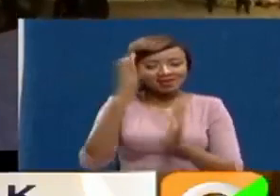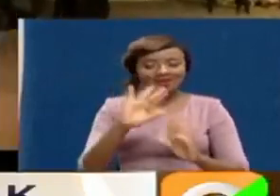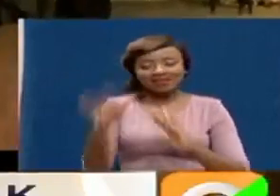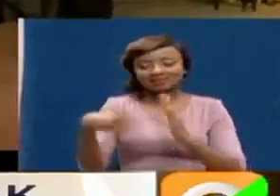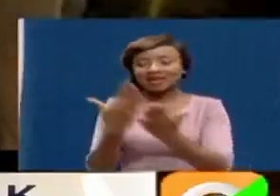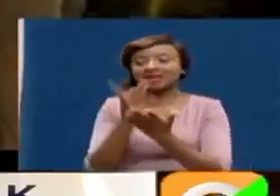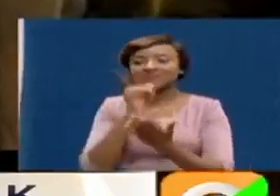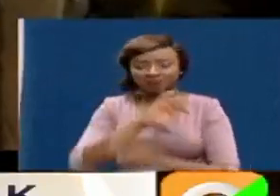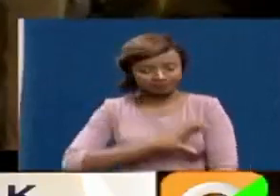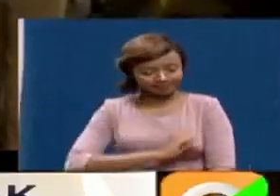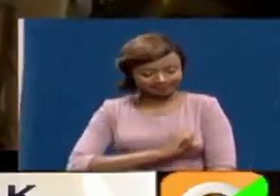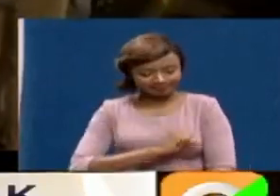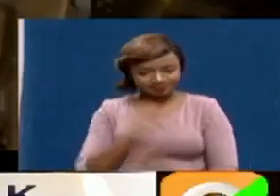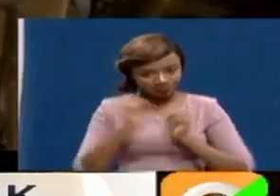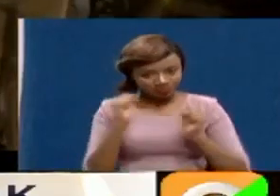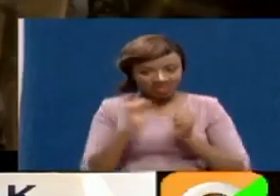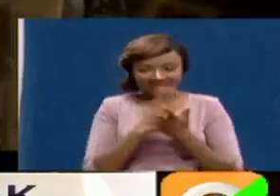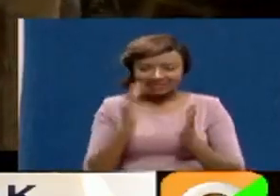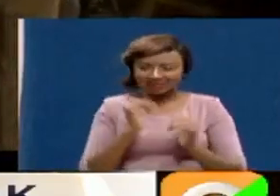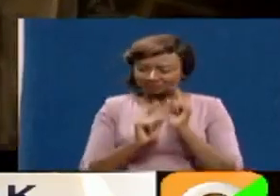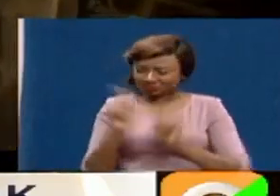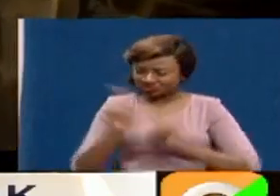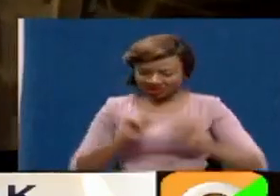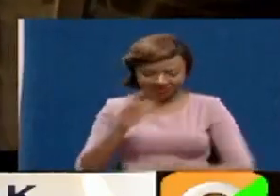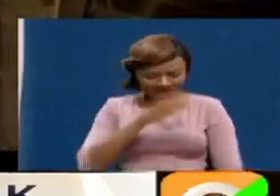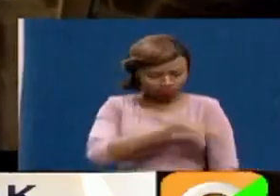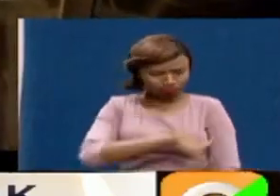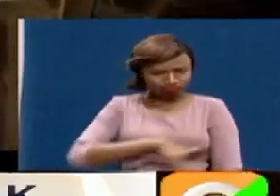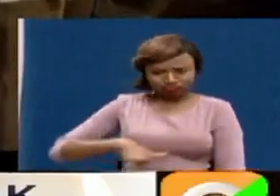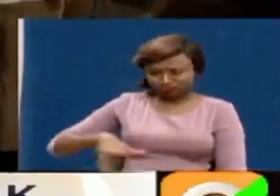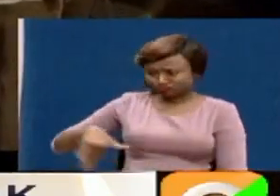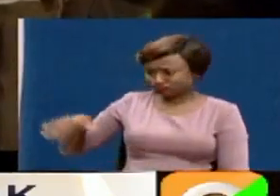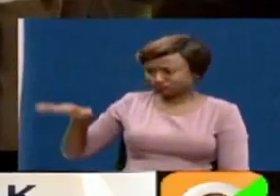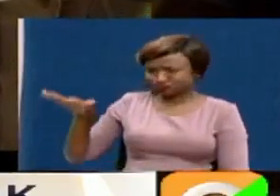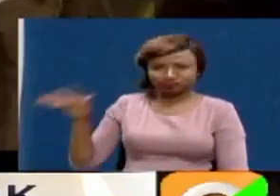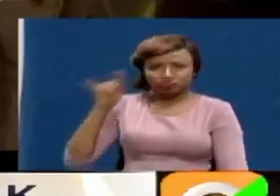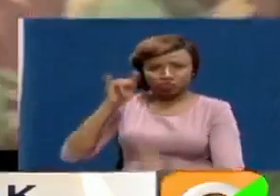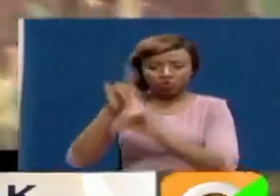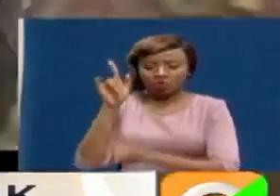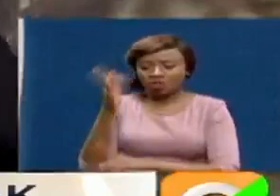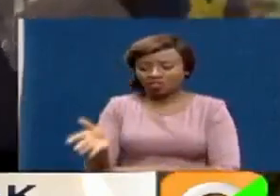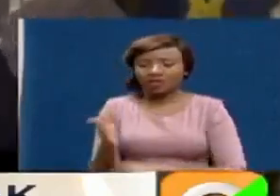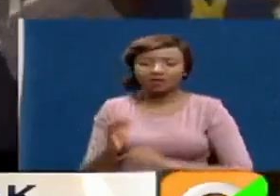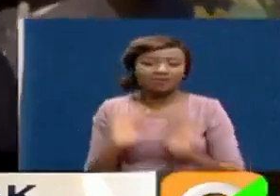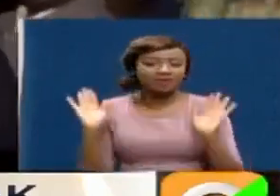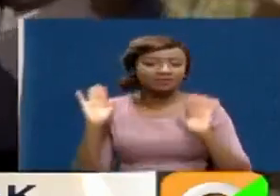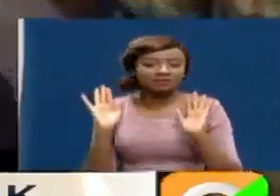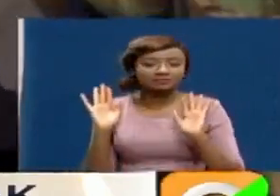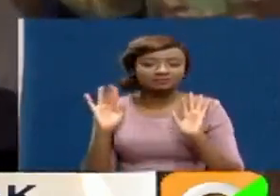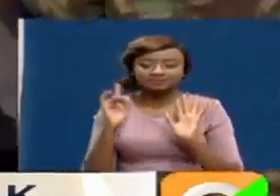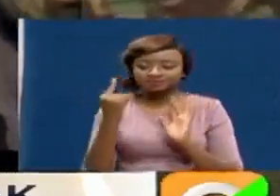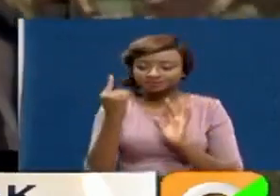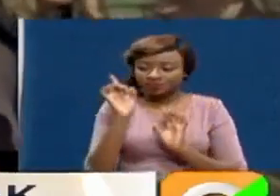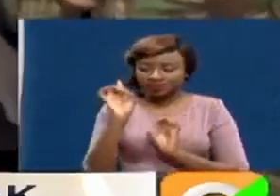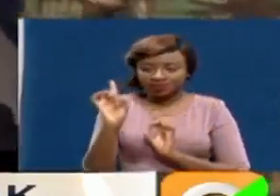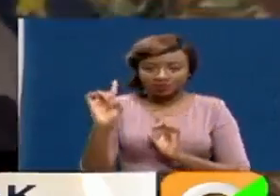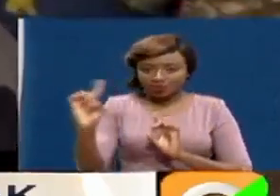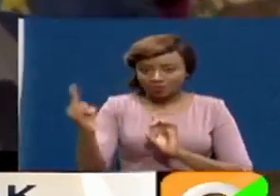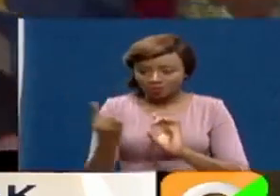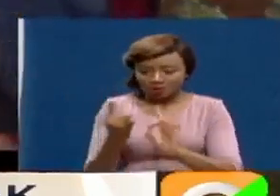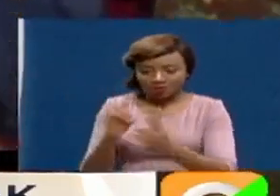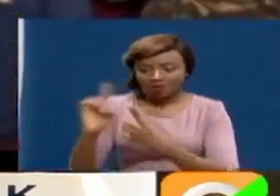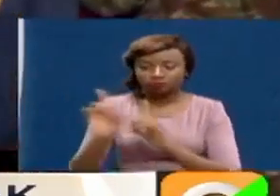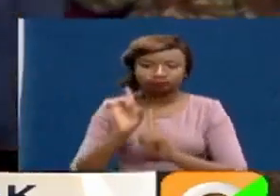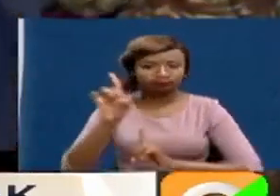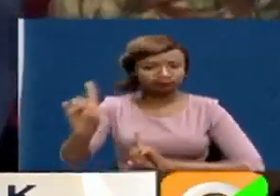the cold, some having to travel overnight to be part of an important day in Kenya's history. One by one, the security personnel